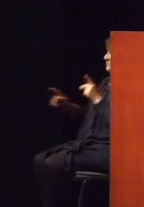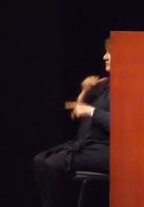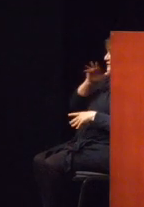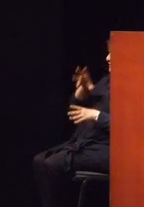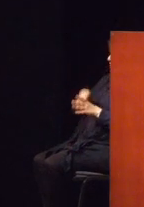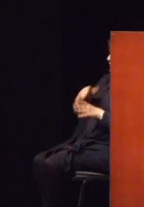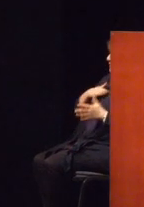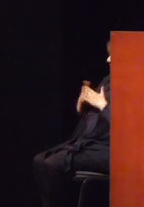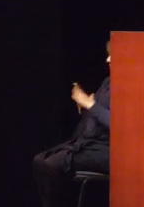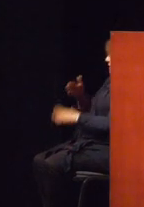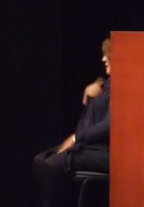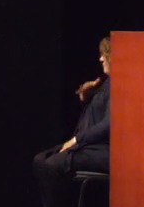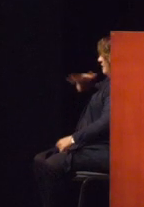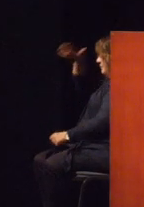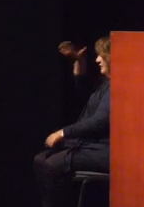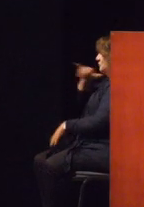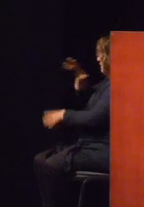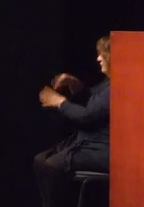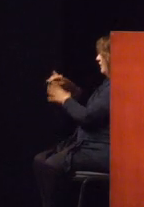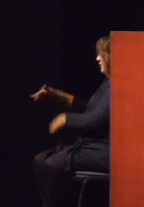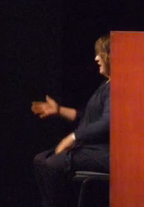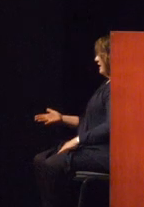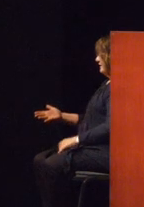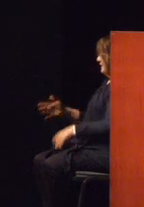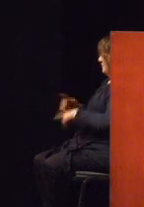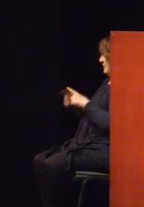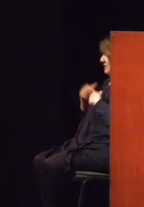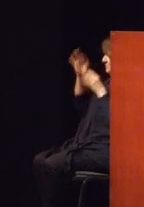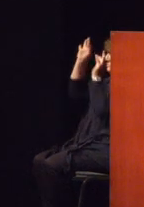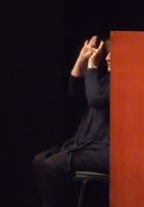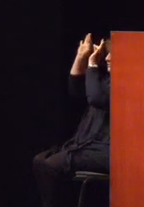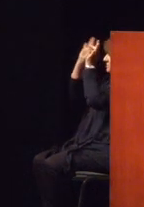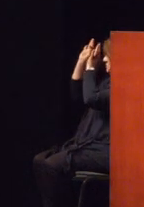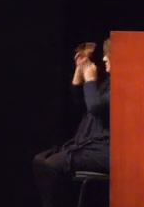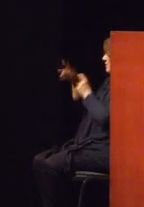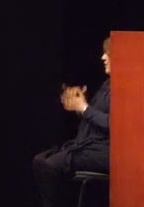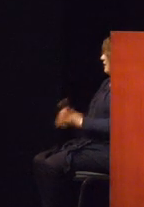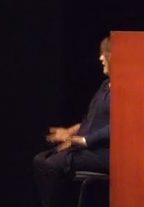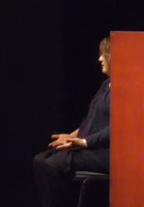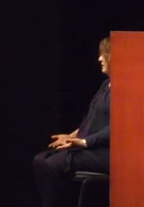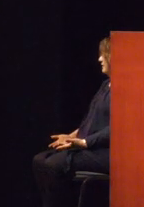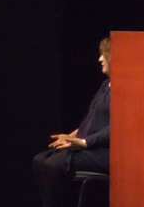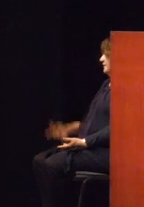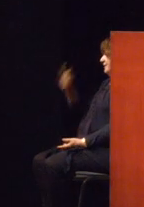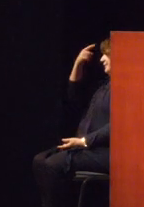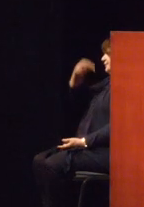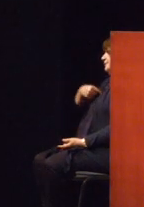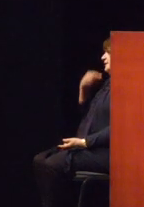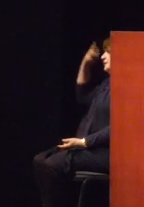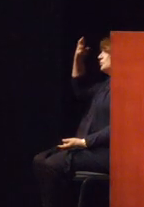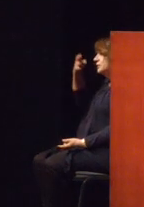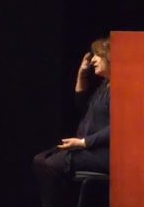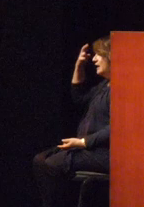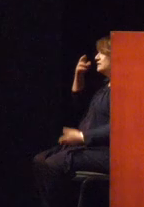And my parents weren't involved in that, but they probably didn't even know about it. But I think the thing for me to realize is